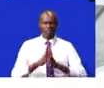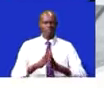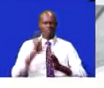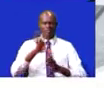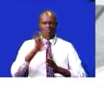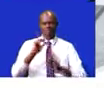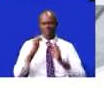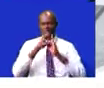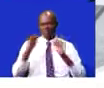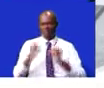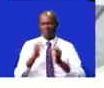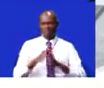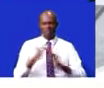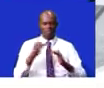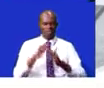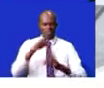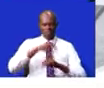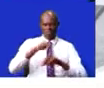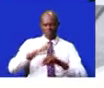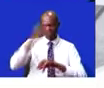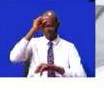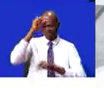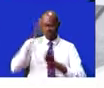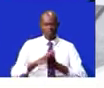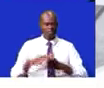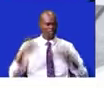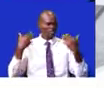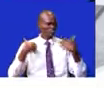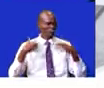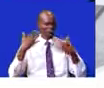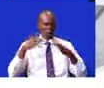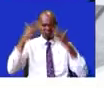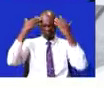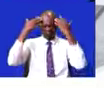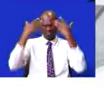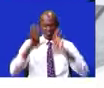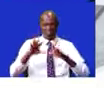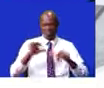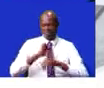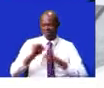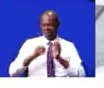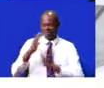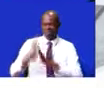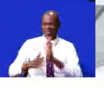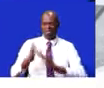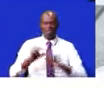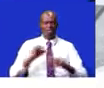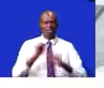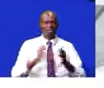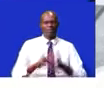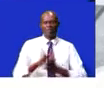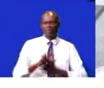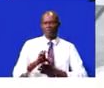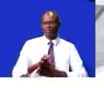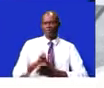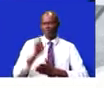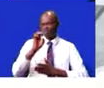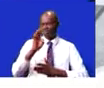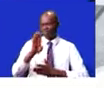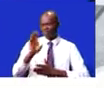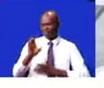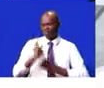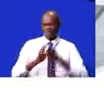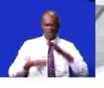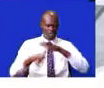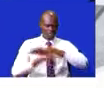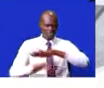manyien. E weche mamoko en ni piny owacho mamalo onge kod paro mano mar donjruok e somo mago mag nyithindo matindo kata